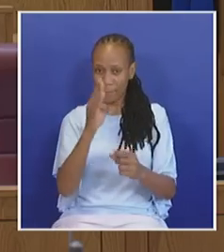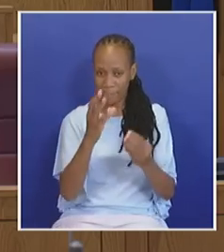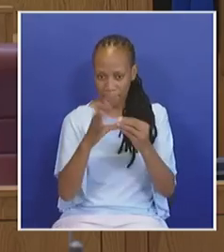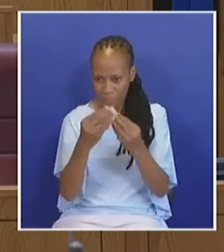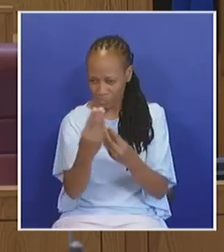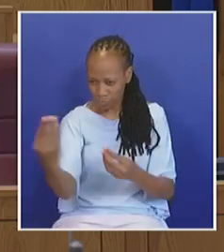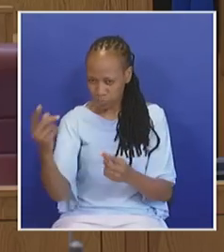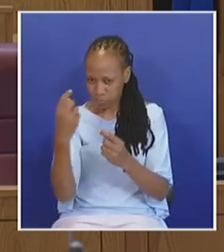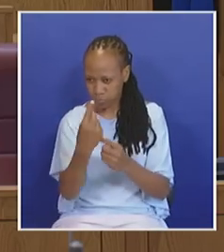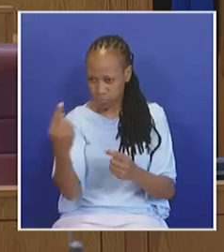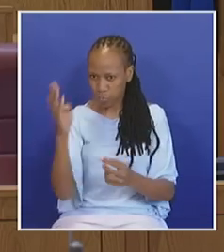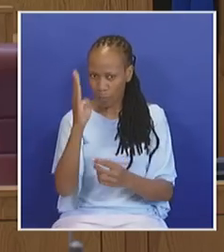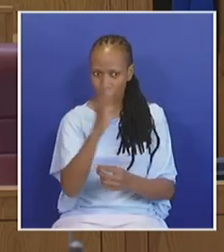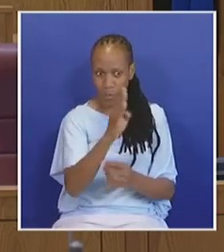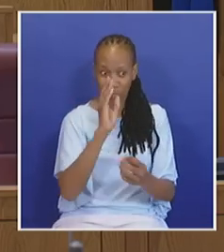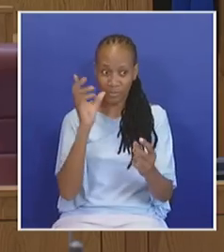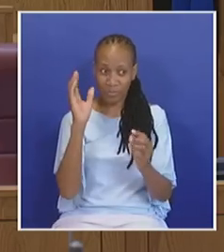not directly to members.